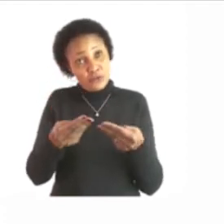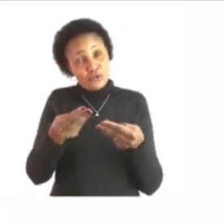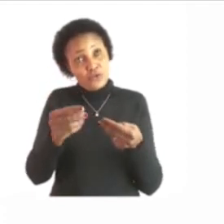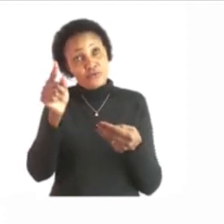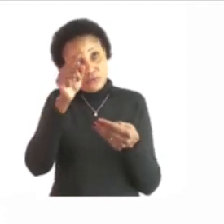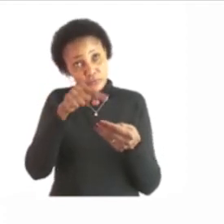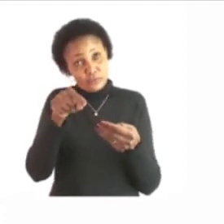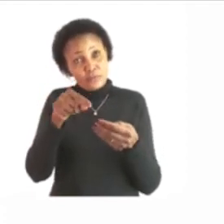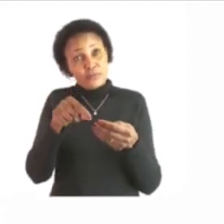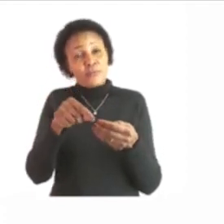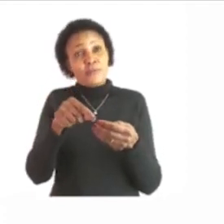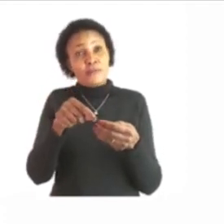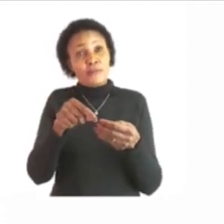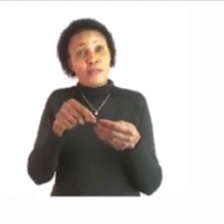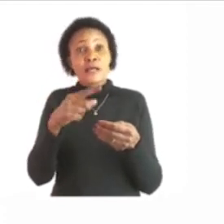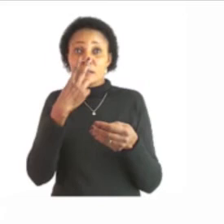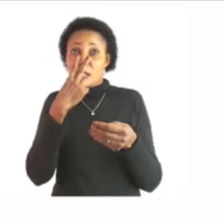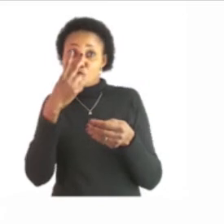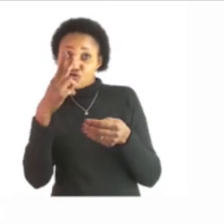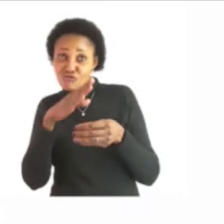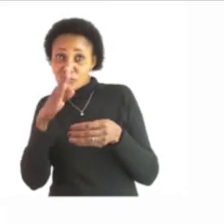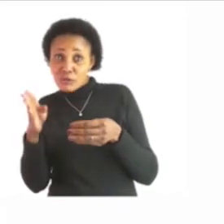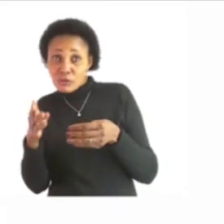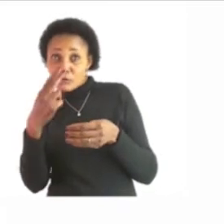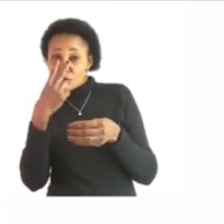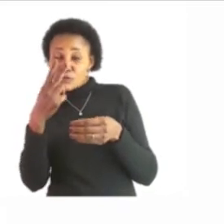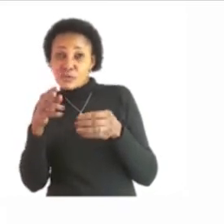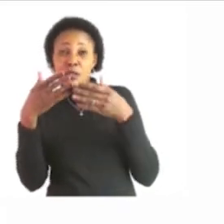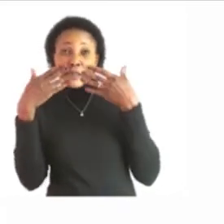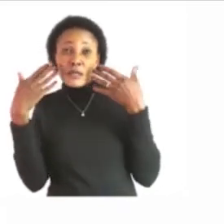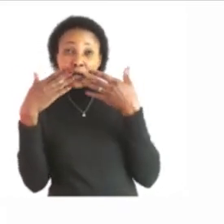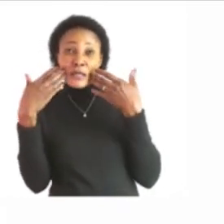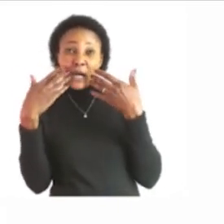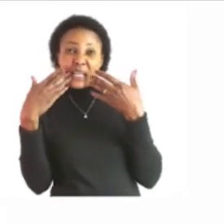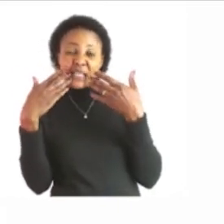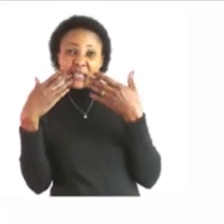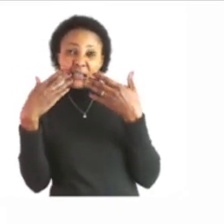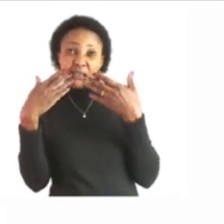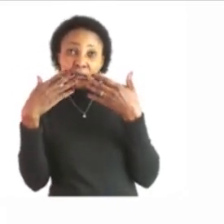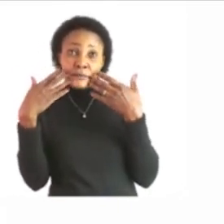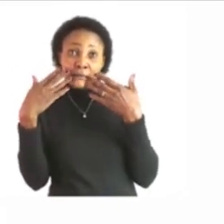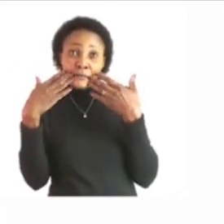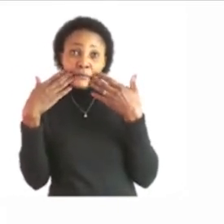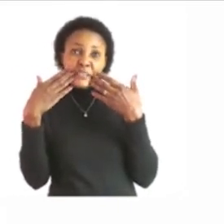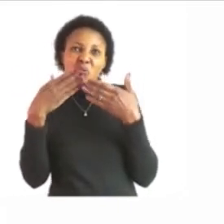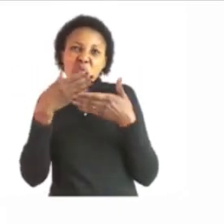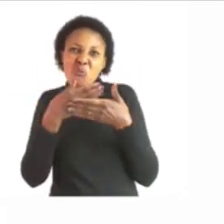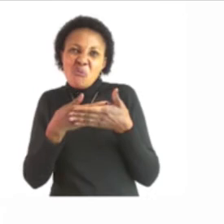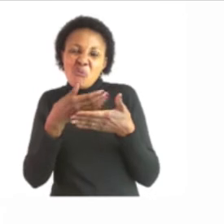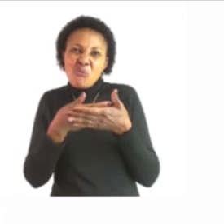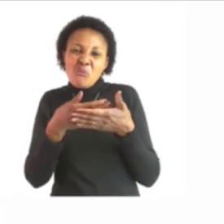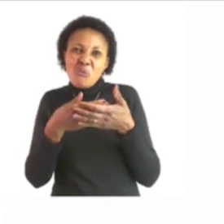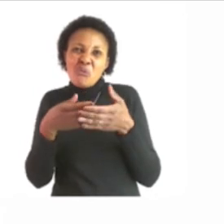more. You see the cat next to the girl? The cat. It's wet or is